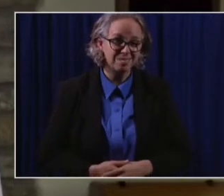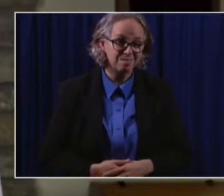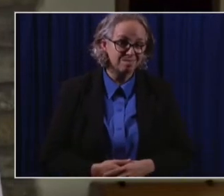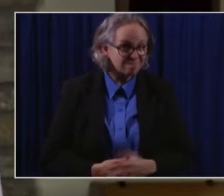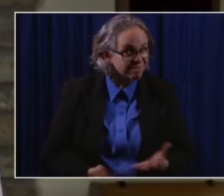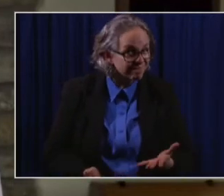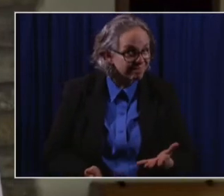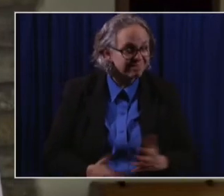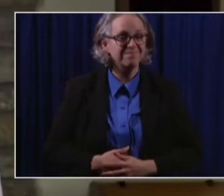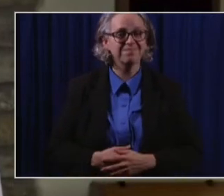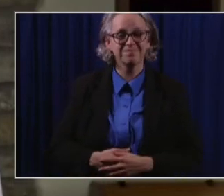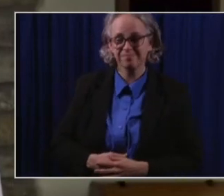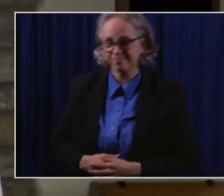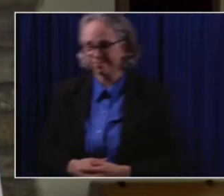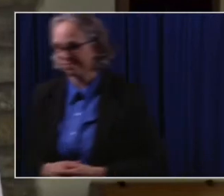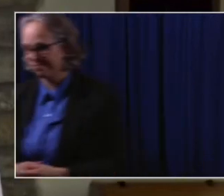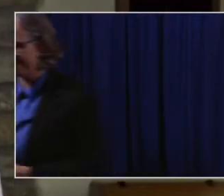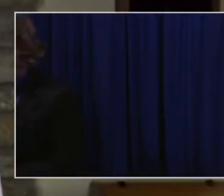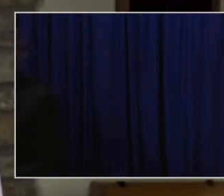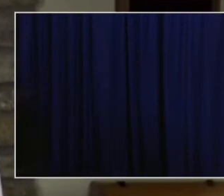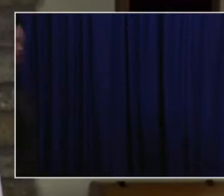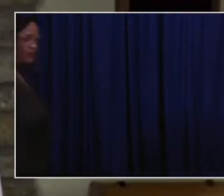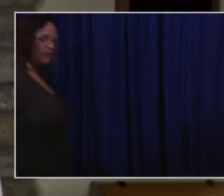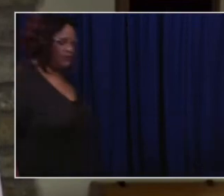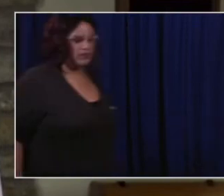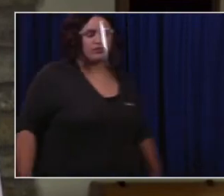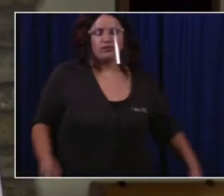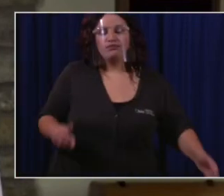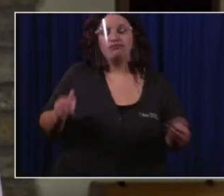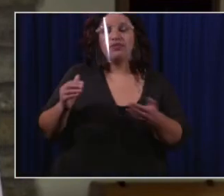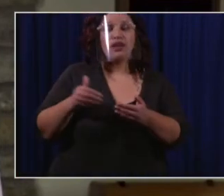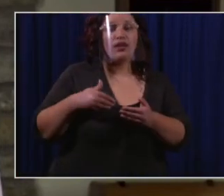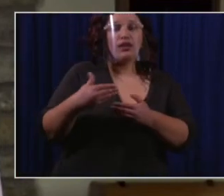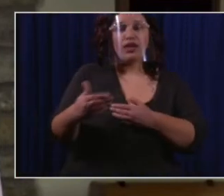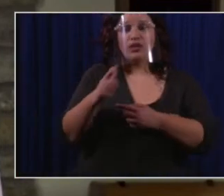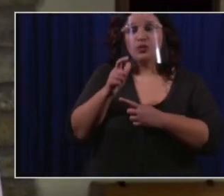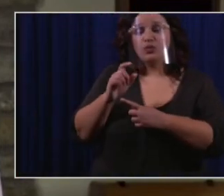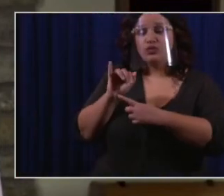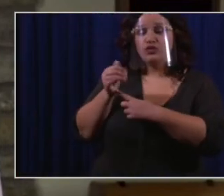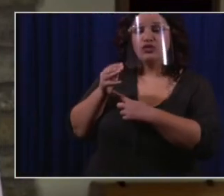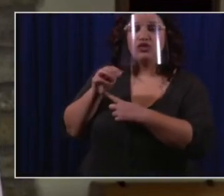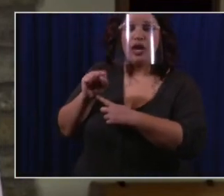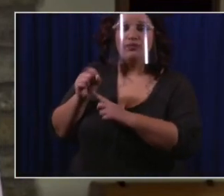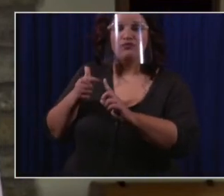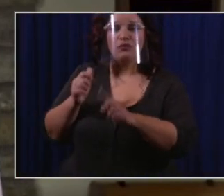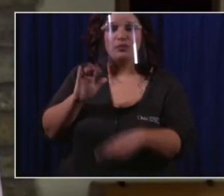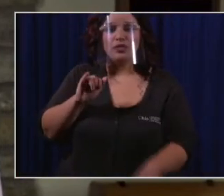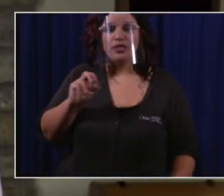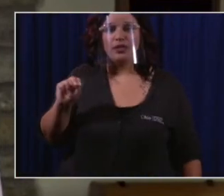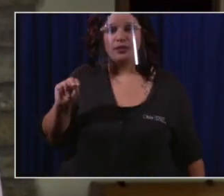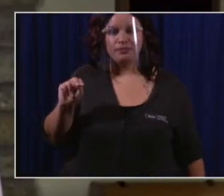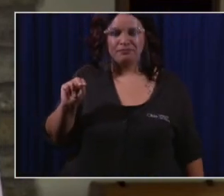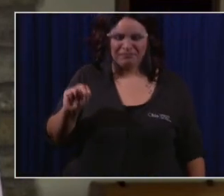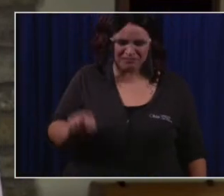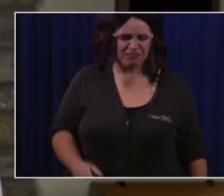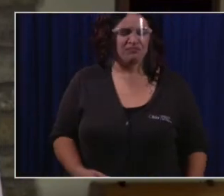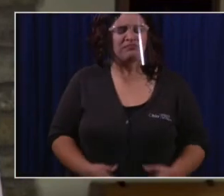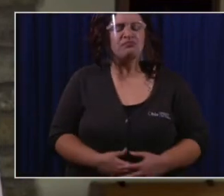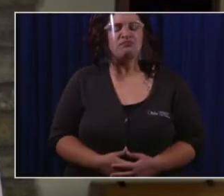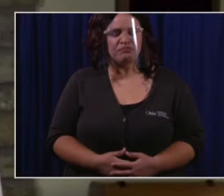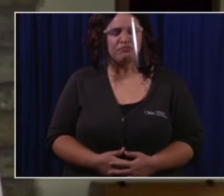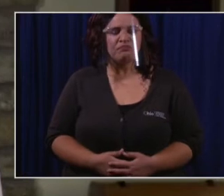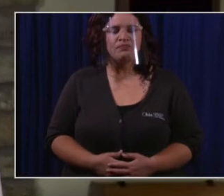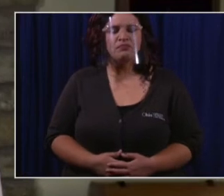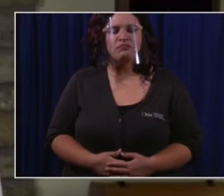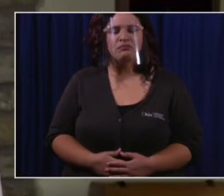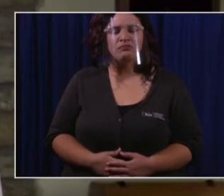Next question is from James Pilcher at WKRC in Cincinnati. Good afternoon, Governor.